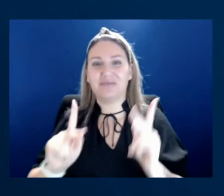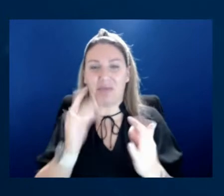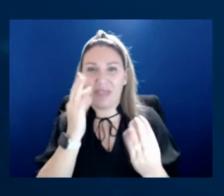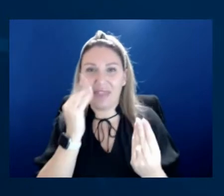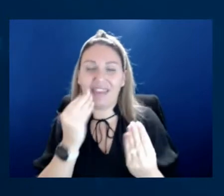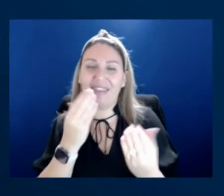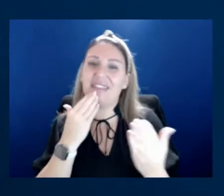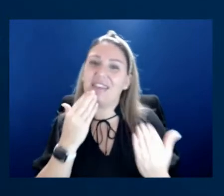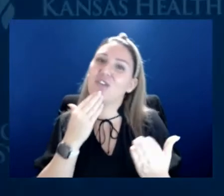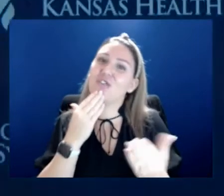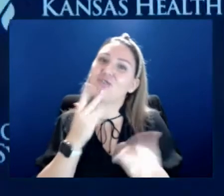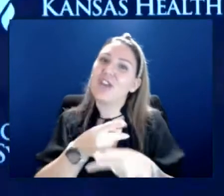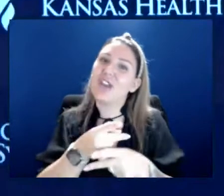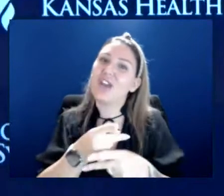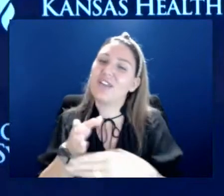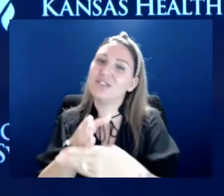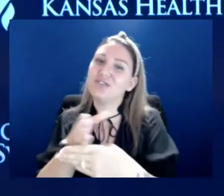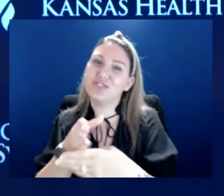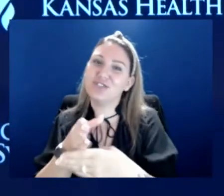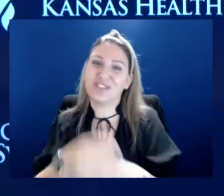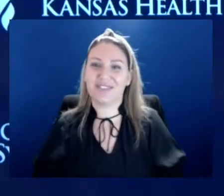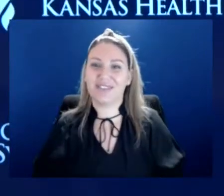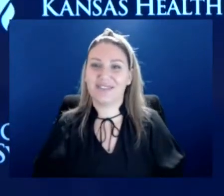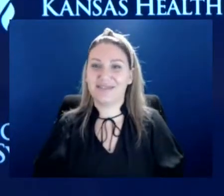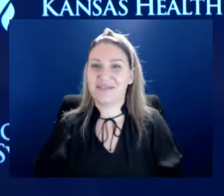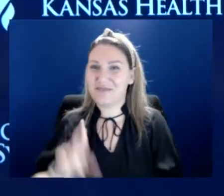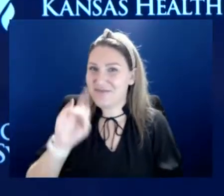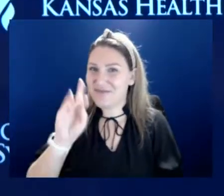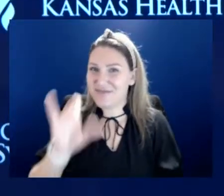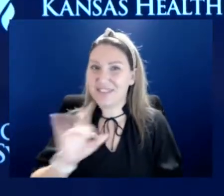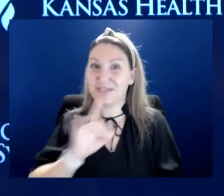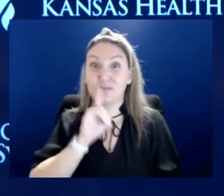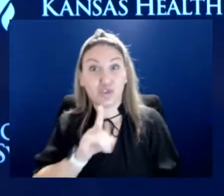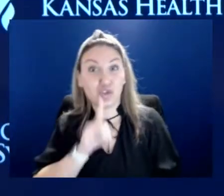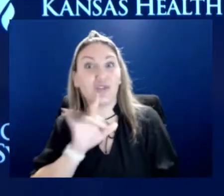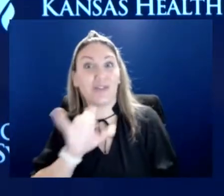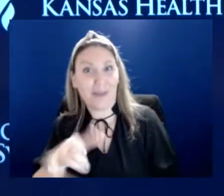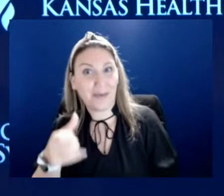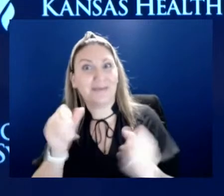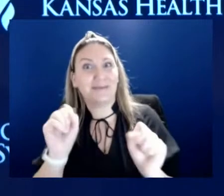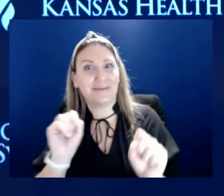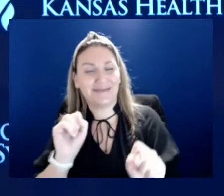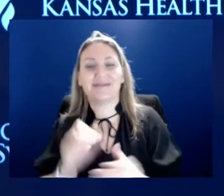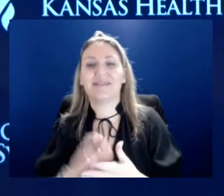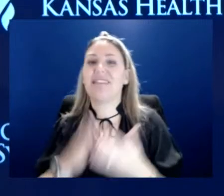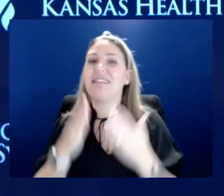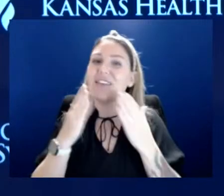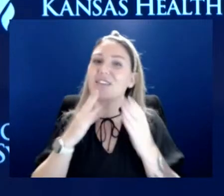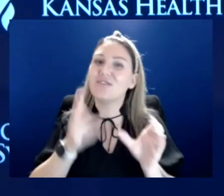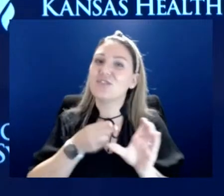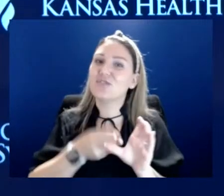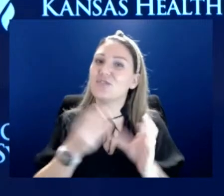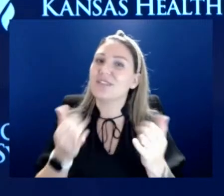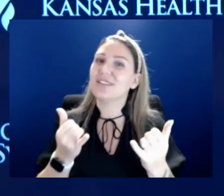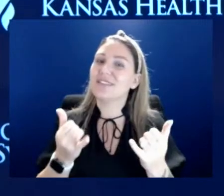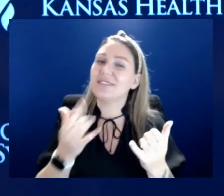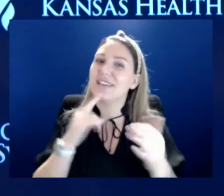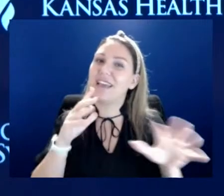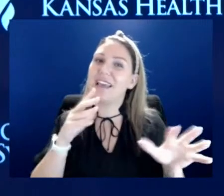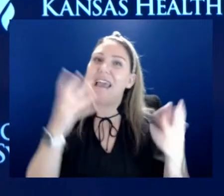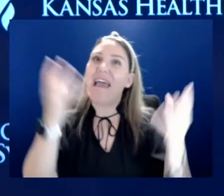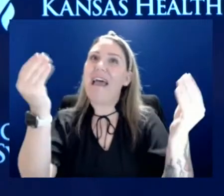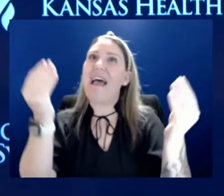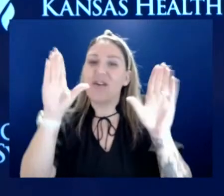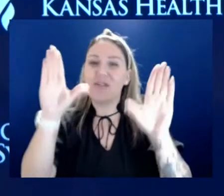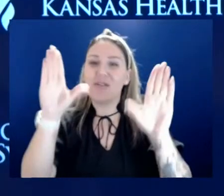that hard work, Rusty. I'm sure that took a little bit of effort. And thank you for being with us today. Get out and make it a great weekend. We